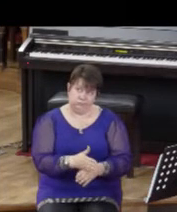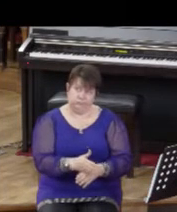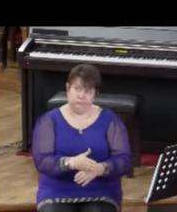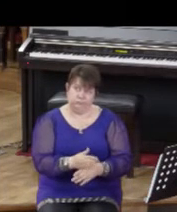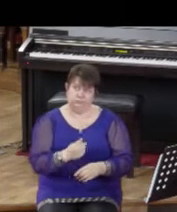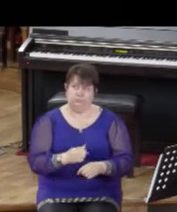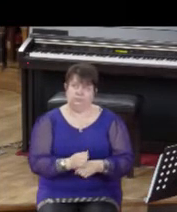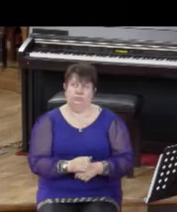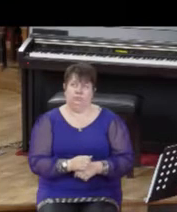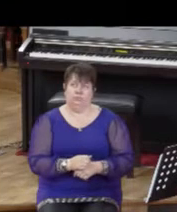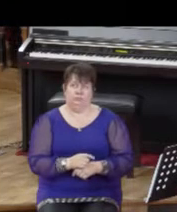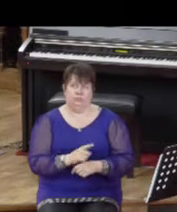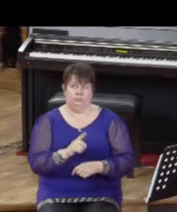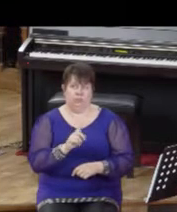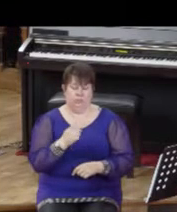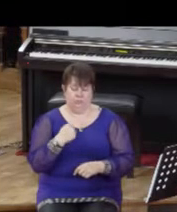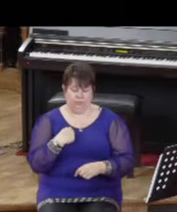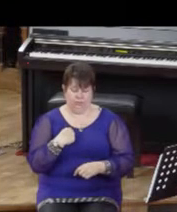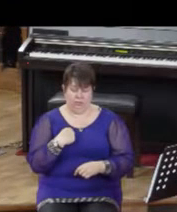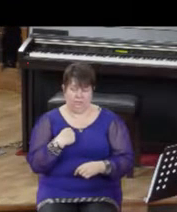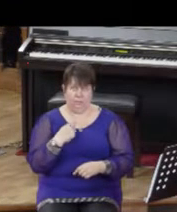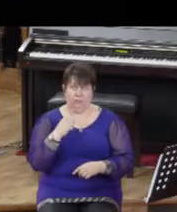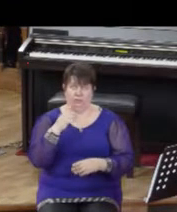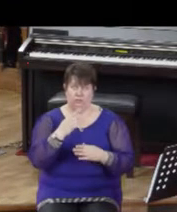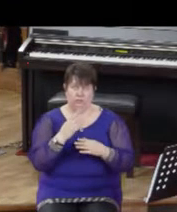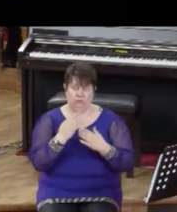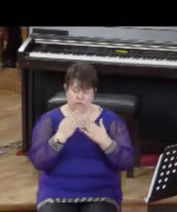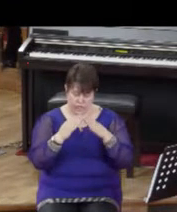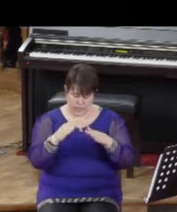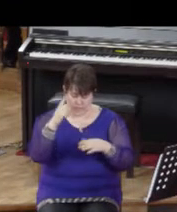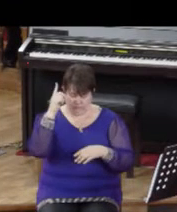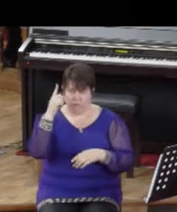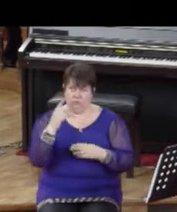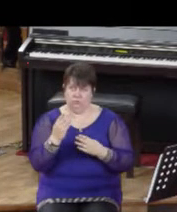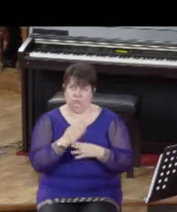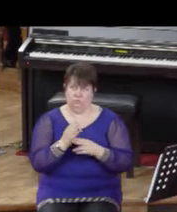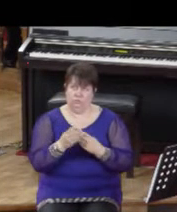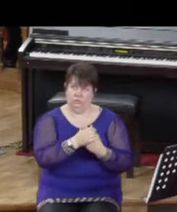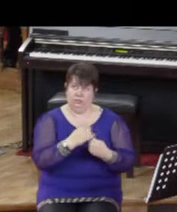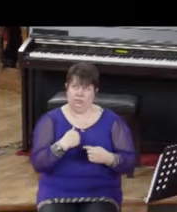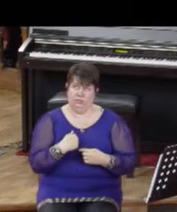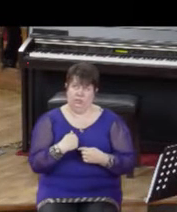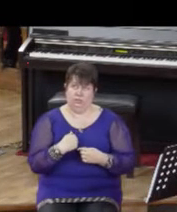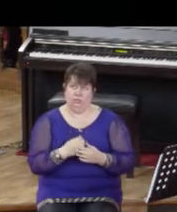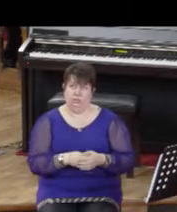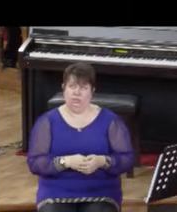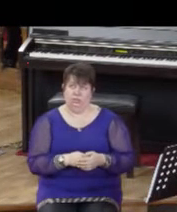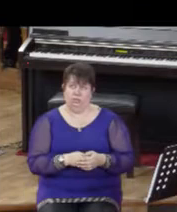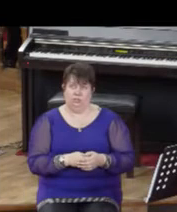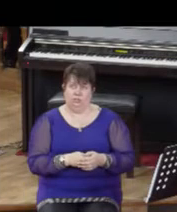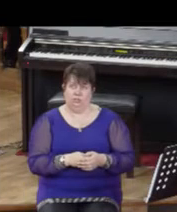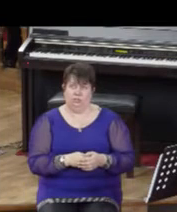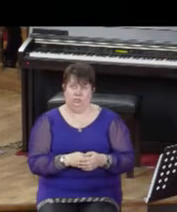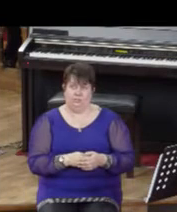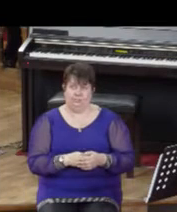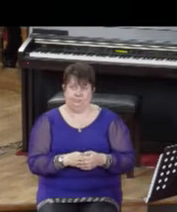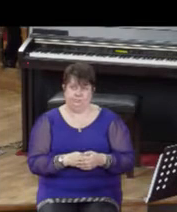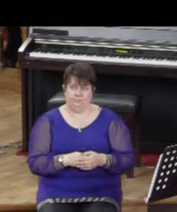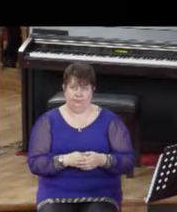all of them, yet not I, but the grace of God that was with me. Whether then it was I or